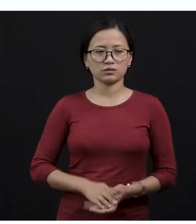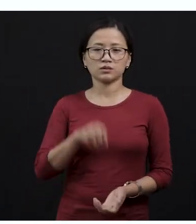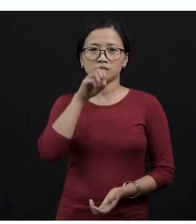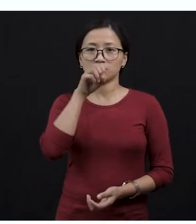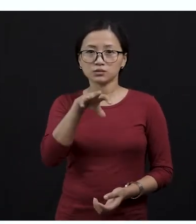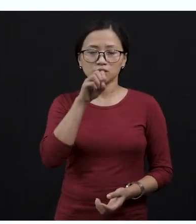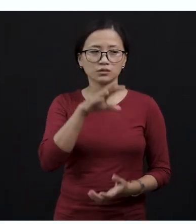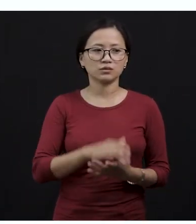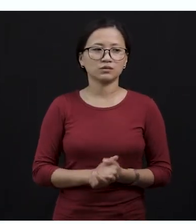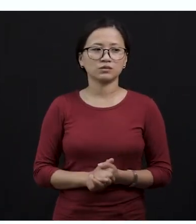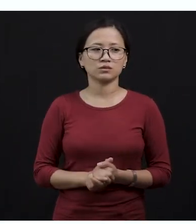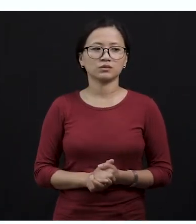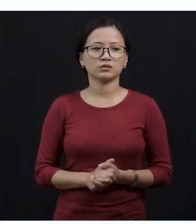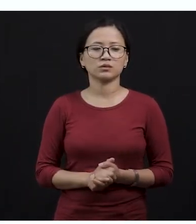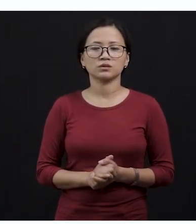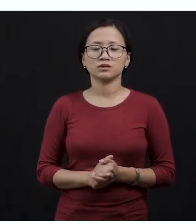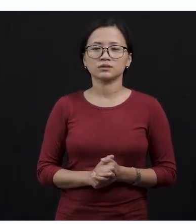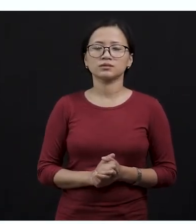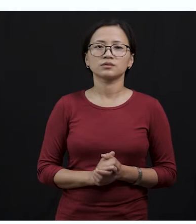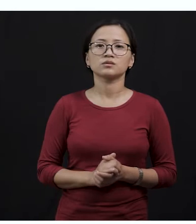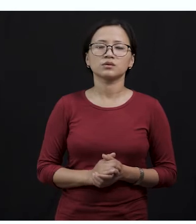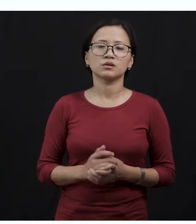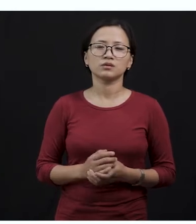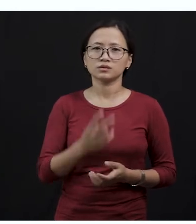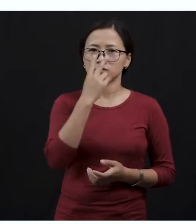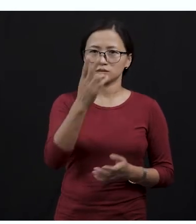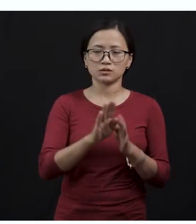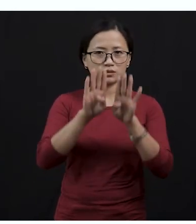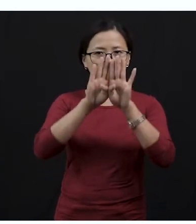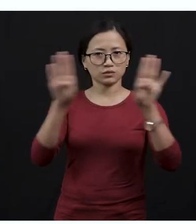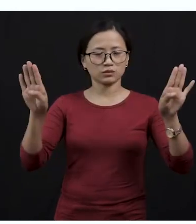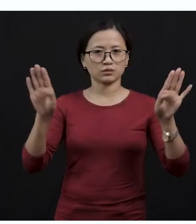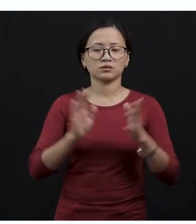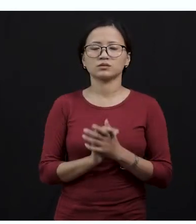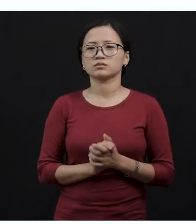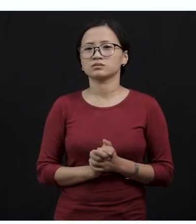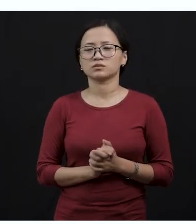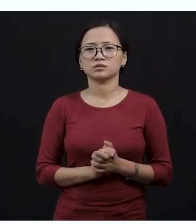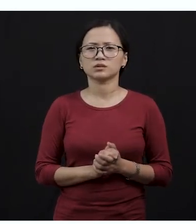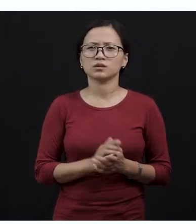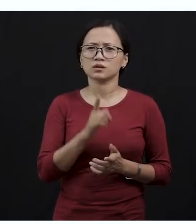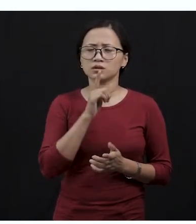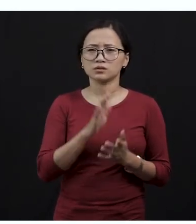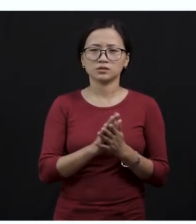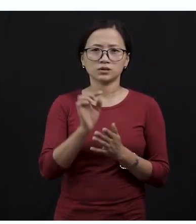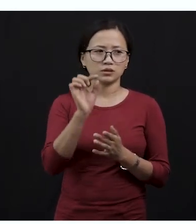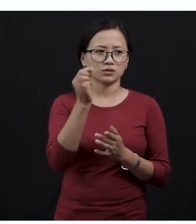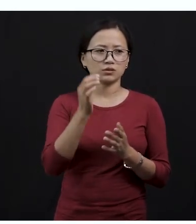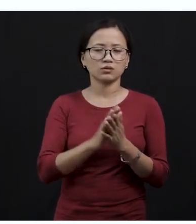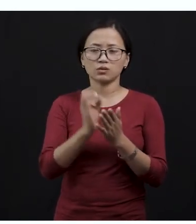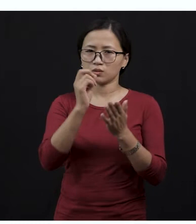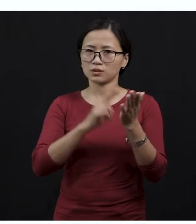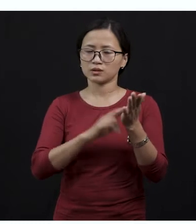dog. So this is this one. This looks like a wall, okay? But no, this is actually an onion peel, a cell